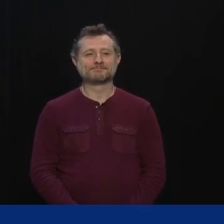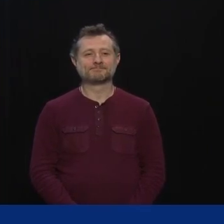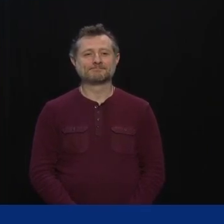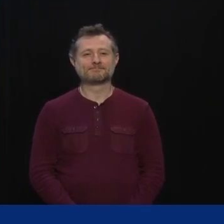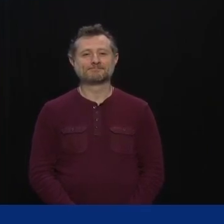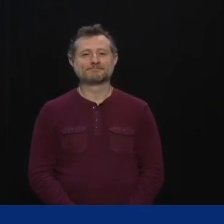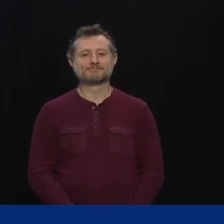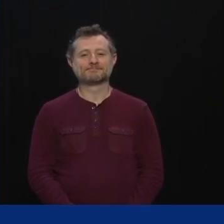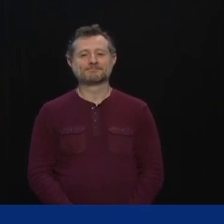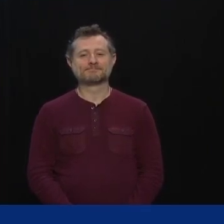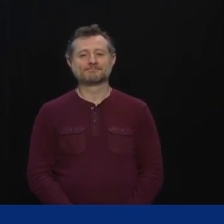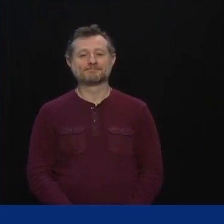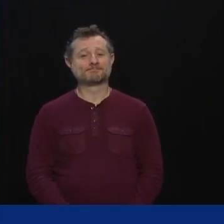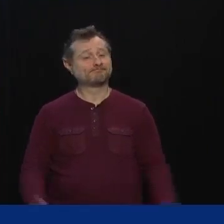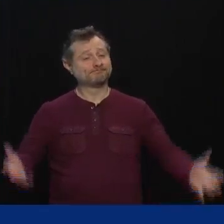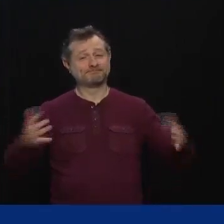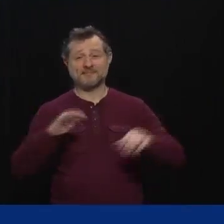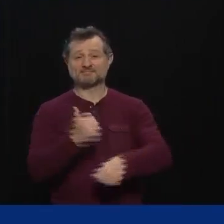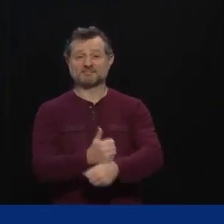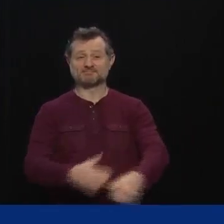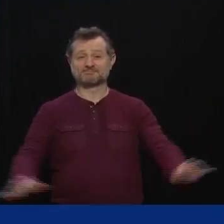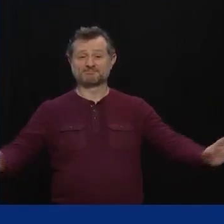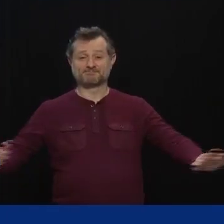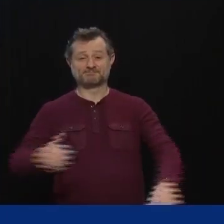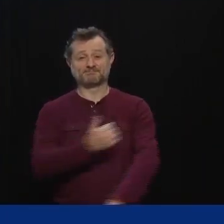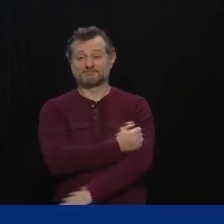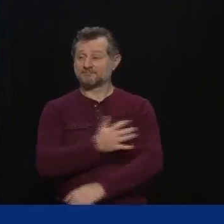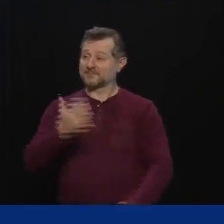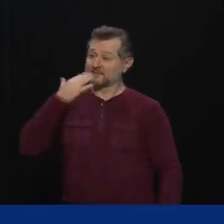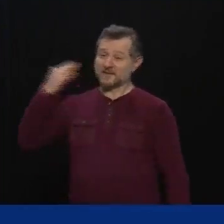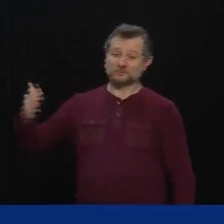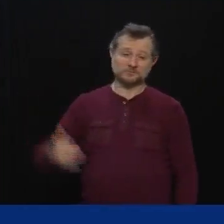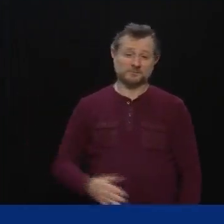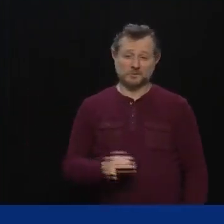And you're all set. All right, thank you, Doctor. All right. Appreciate that.